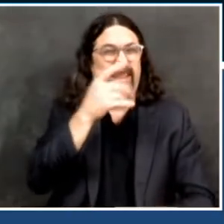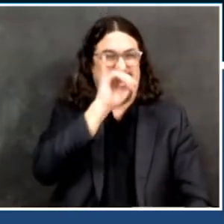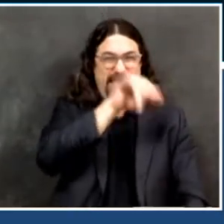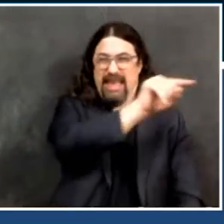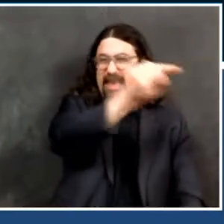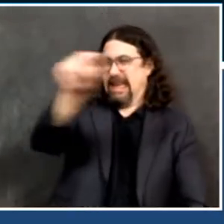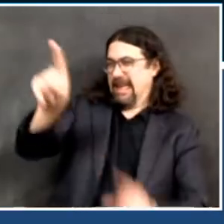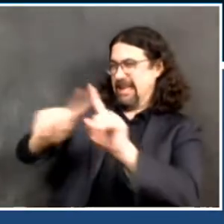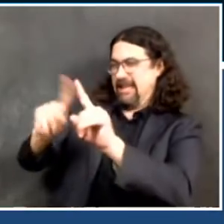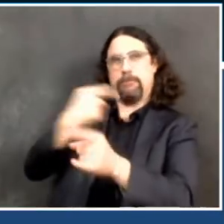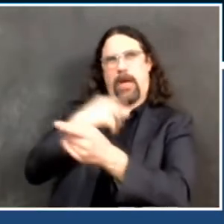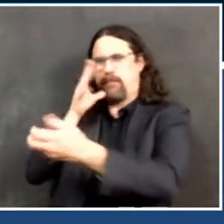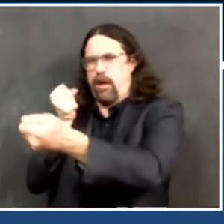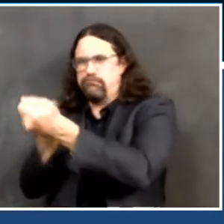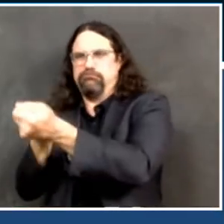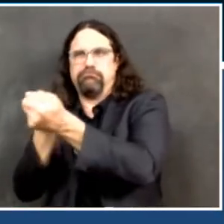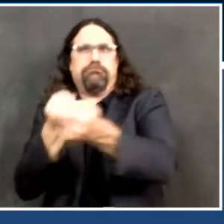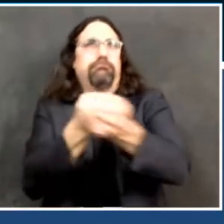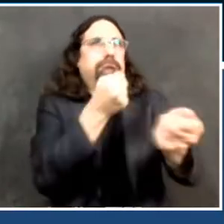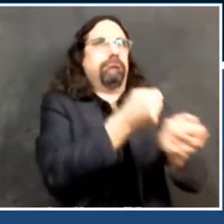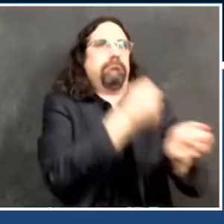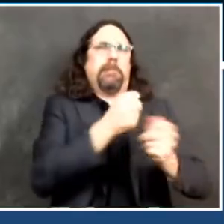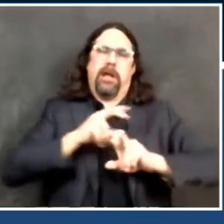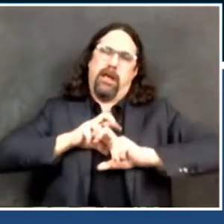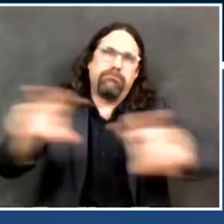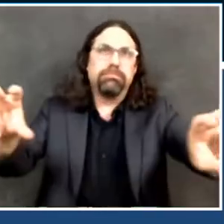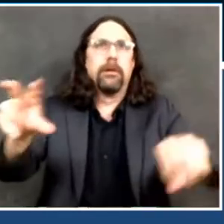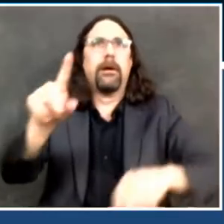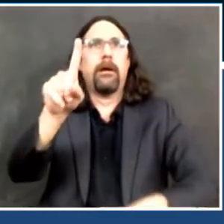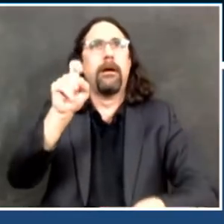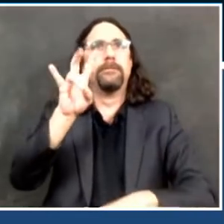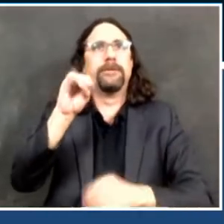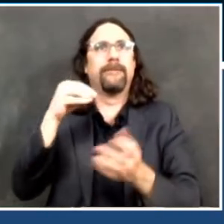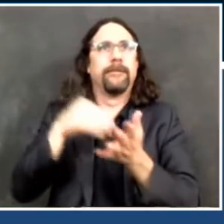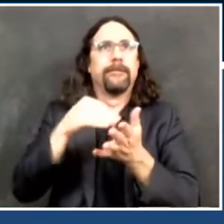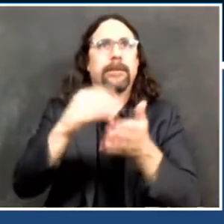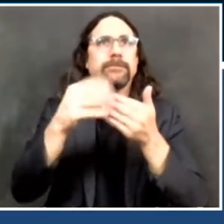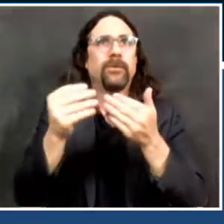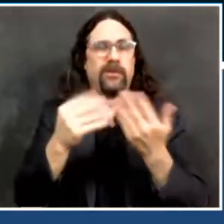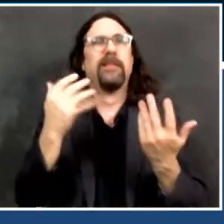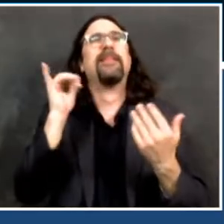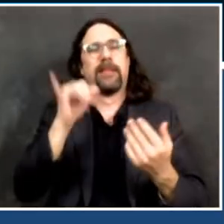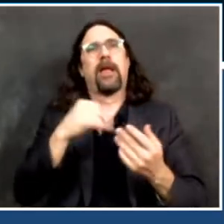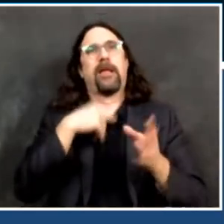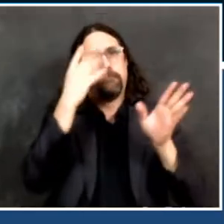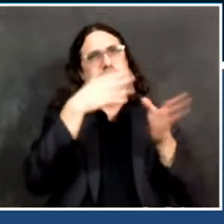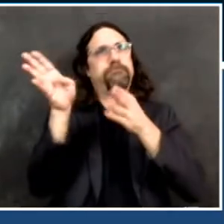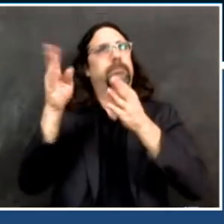whole different strategy and approach, and one that will grow with every passing week. So,